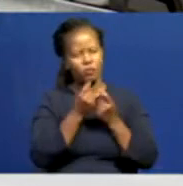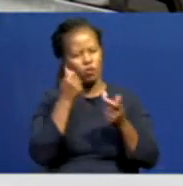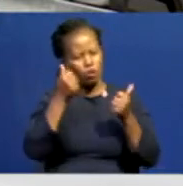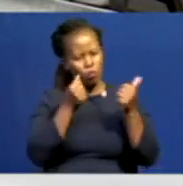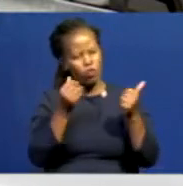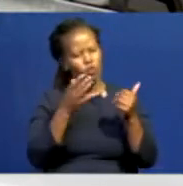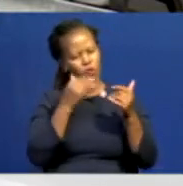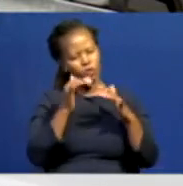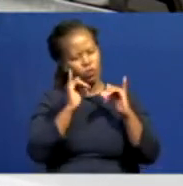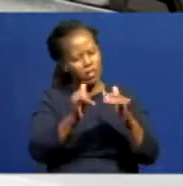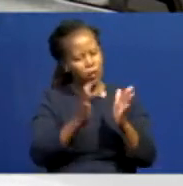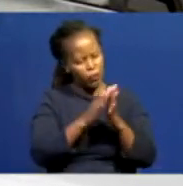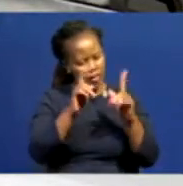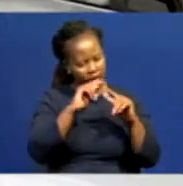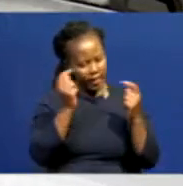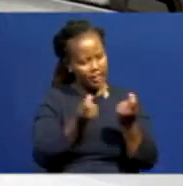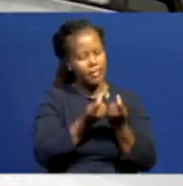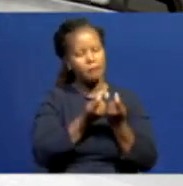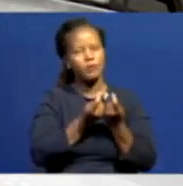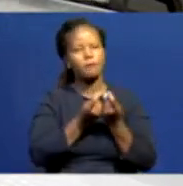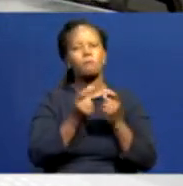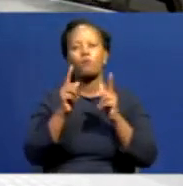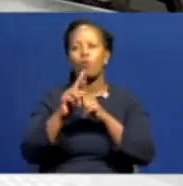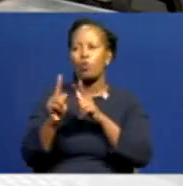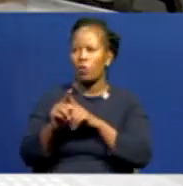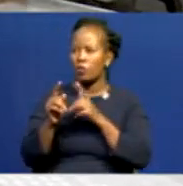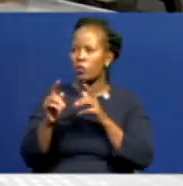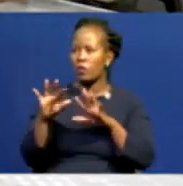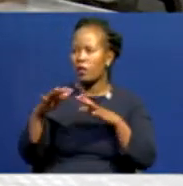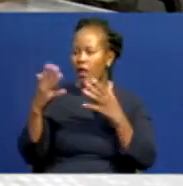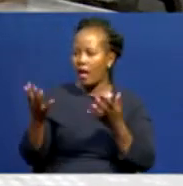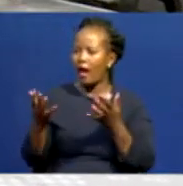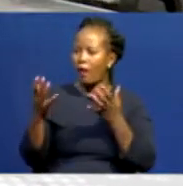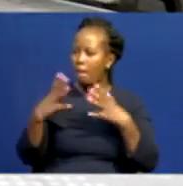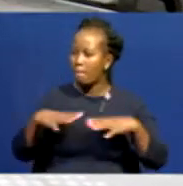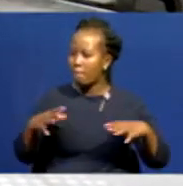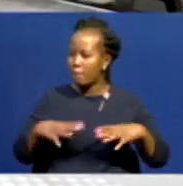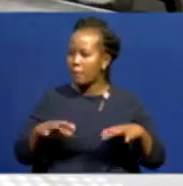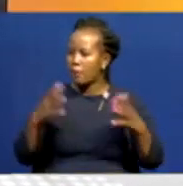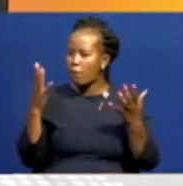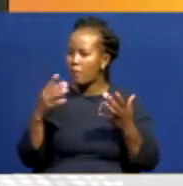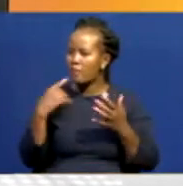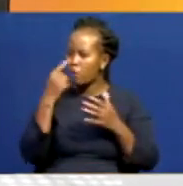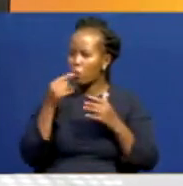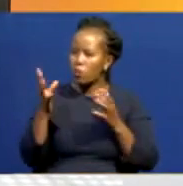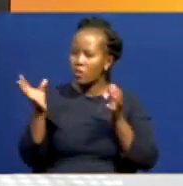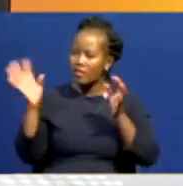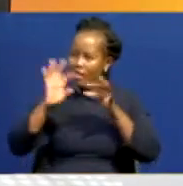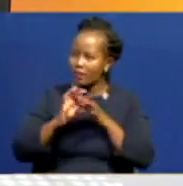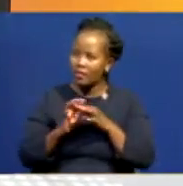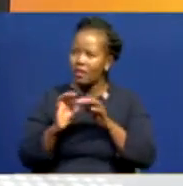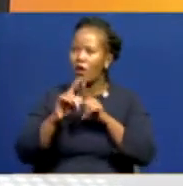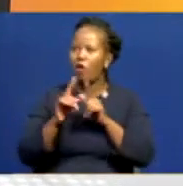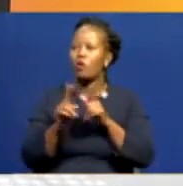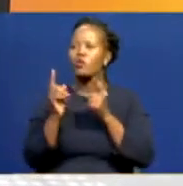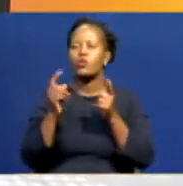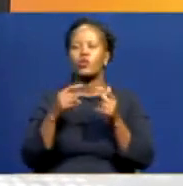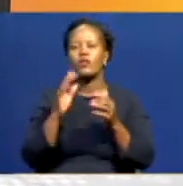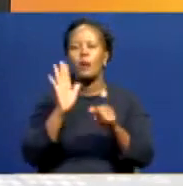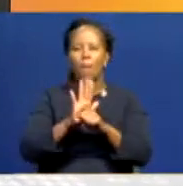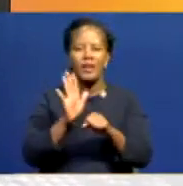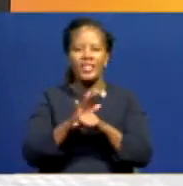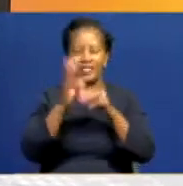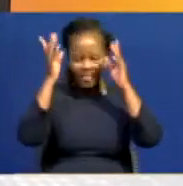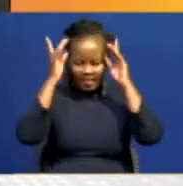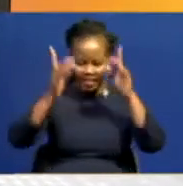this team. Exactly. That's so encouraging as well. You saw how fans, you know, stepped up and said they loved the anger. Let's go support this